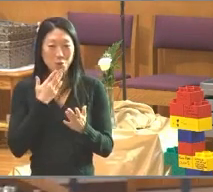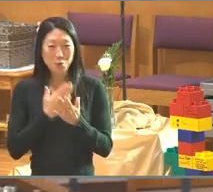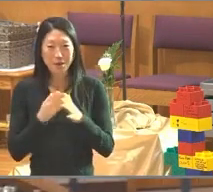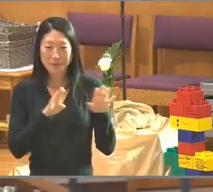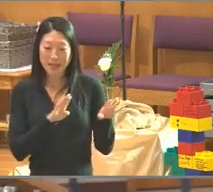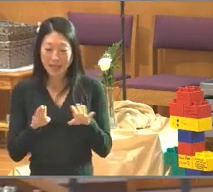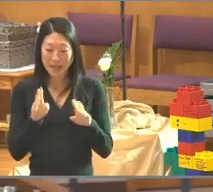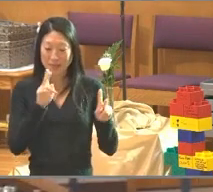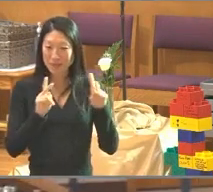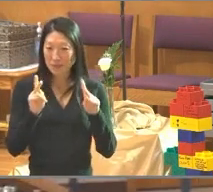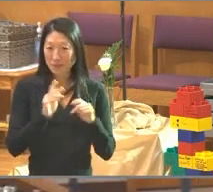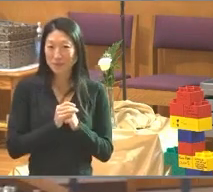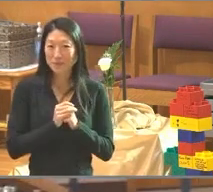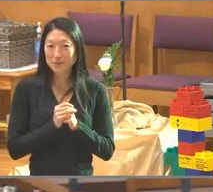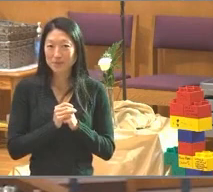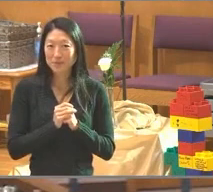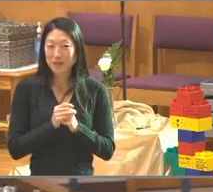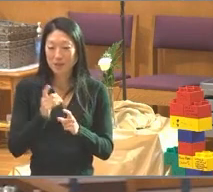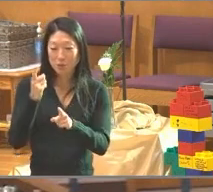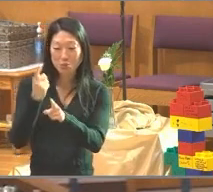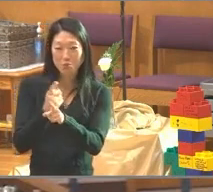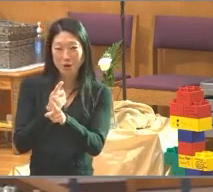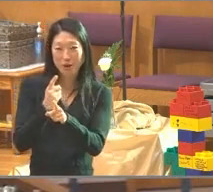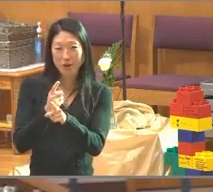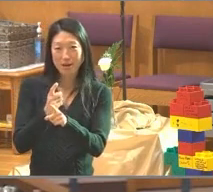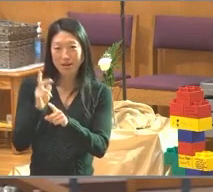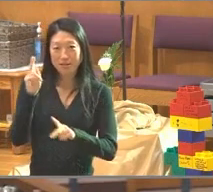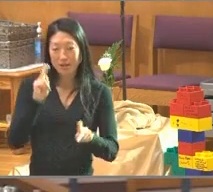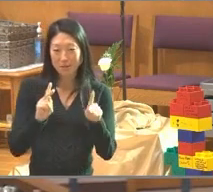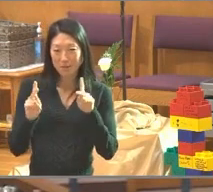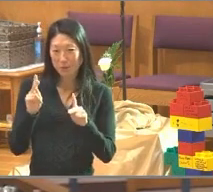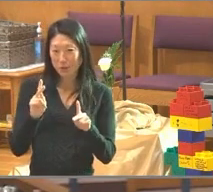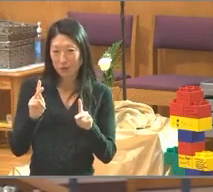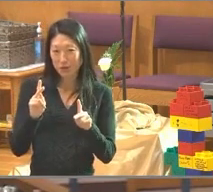well-behaved people, the right people."